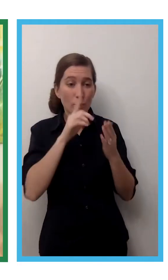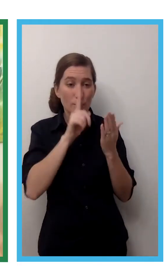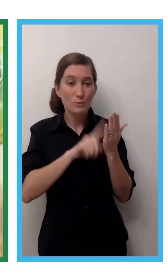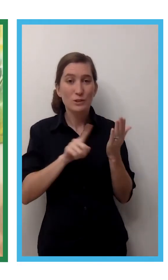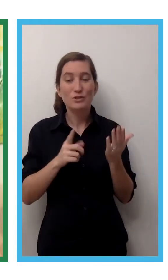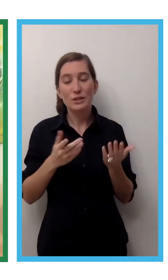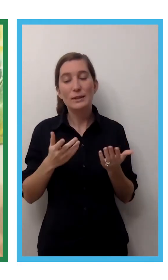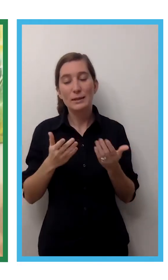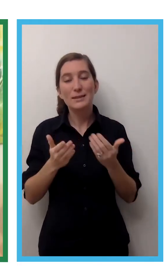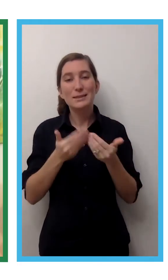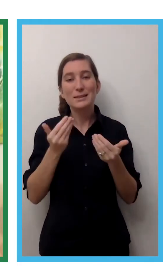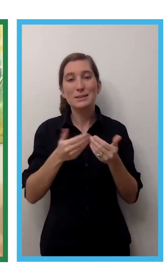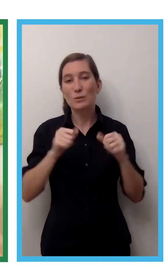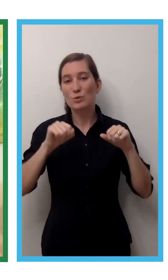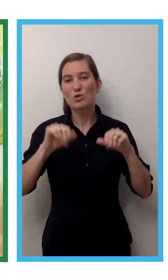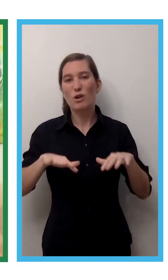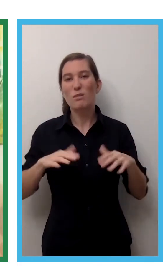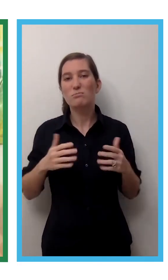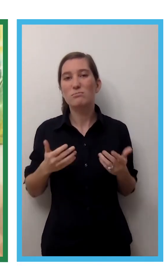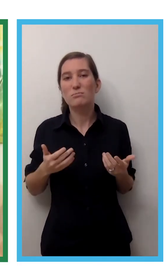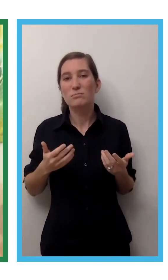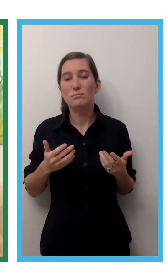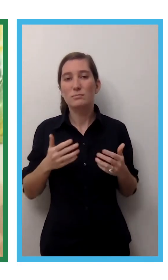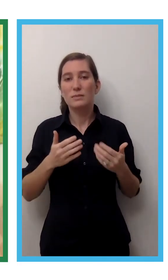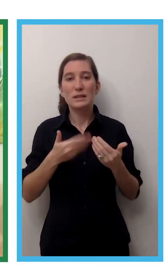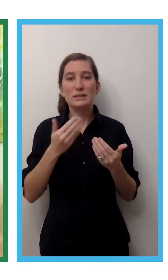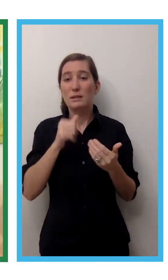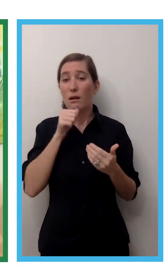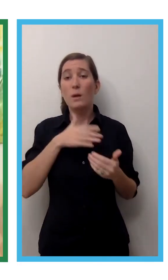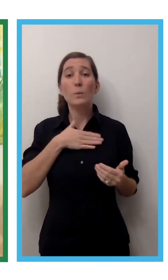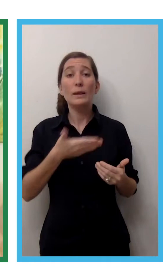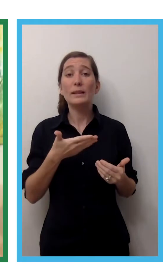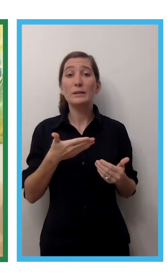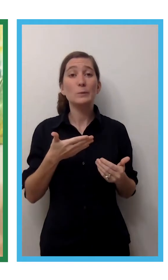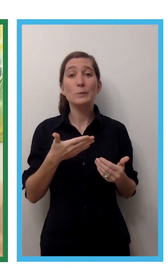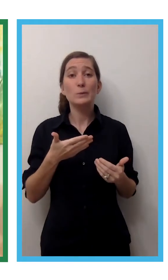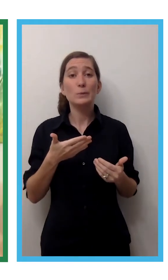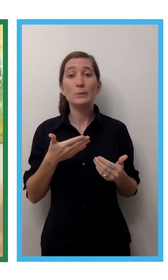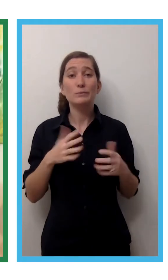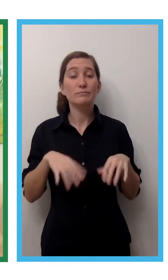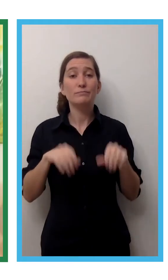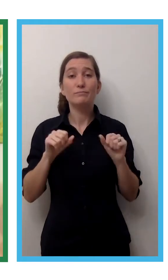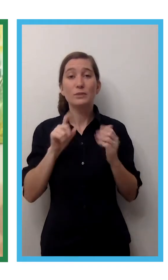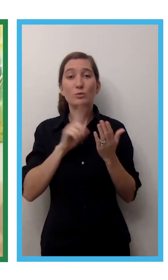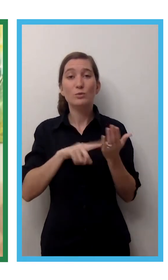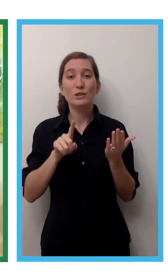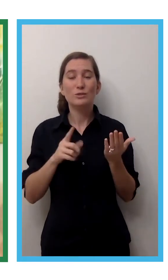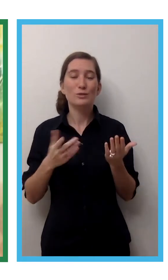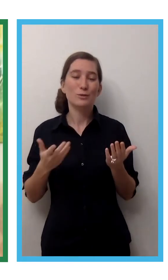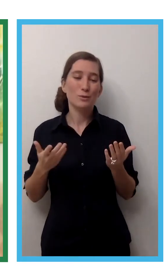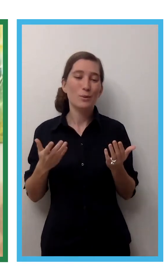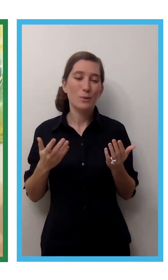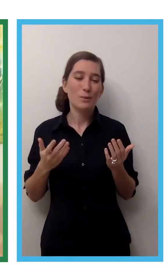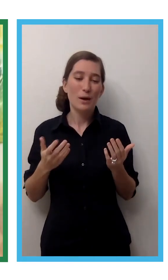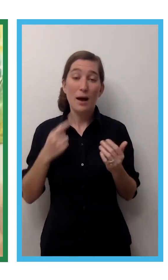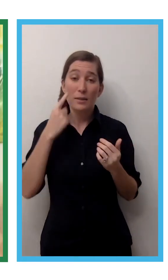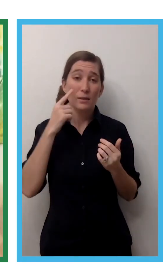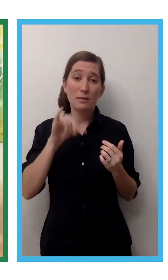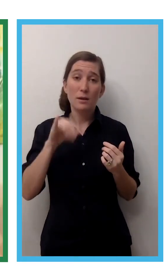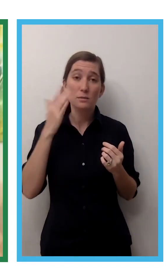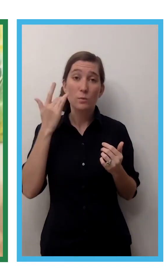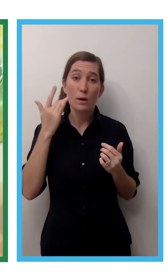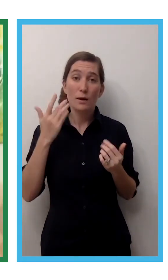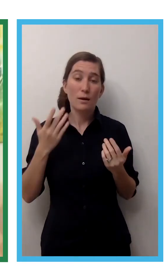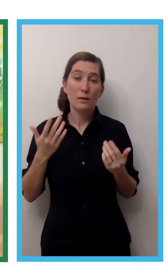list of the next things to do. And I think that's why some things don't see the amount of research or data that they really should